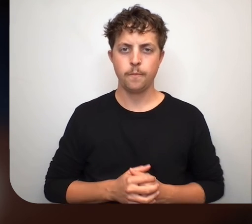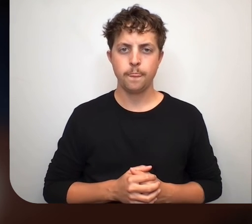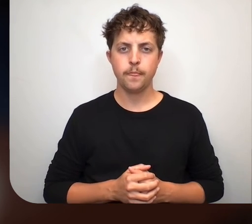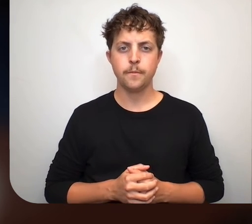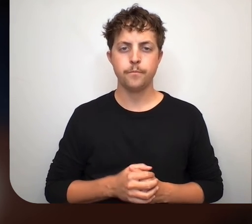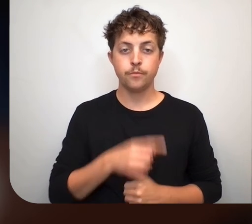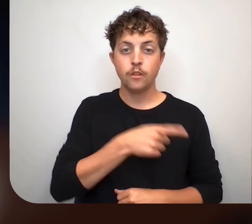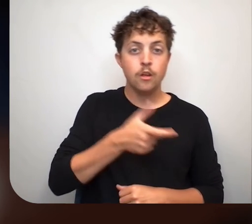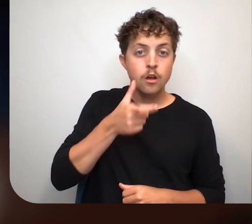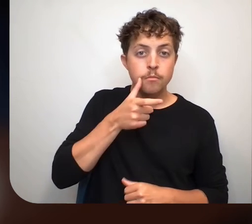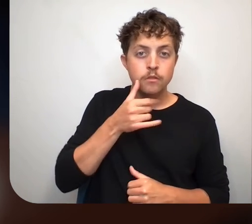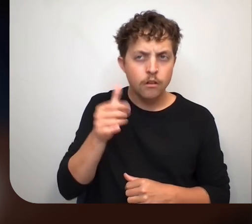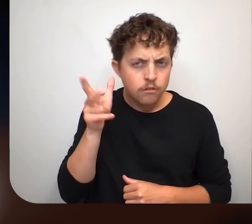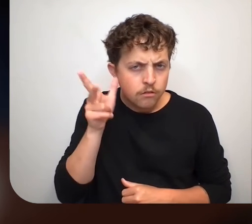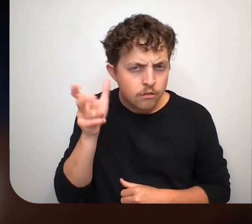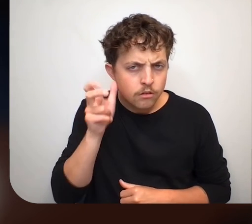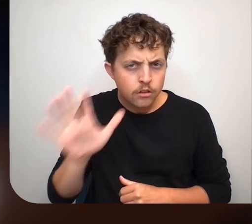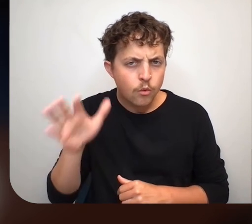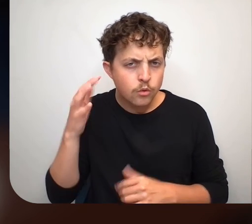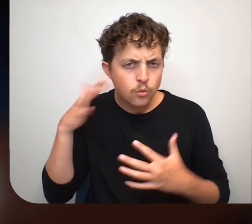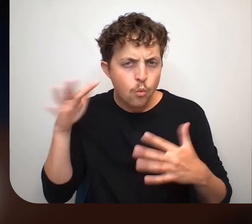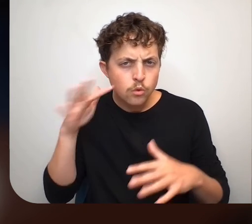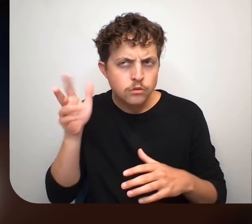The operator listens for sounds.